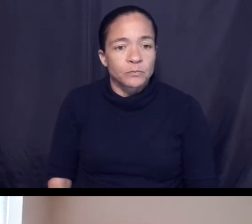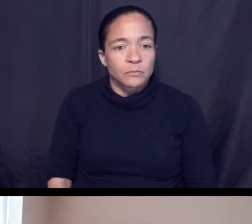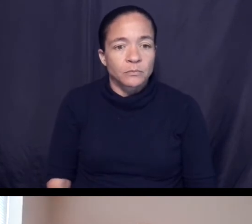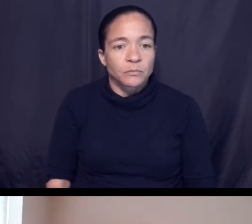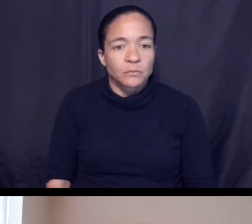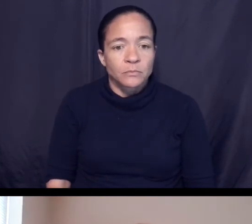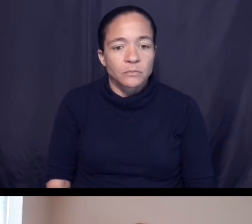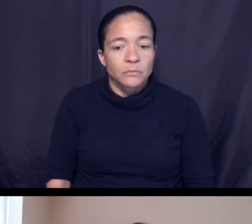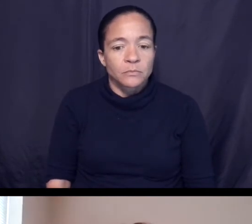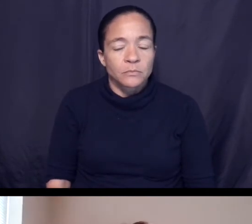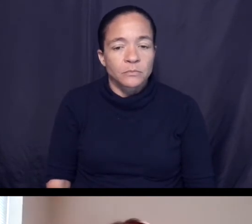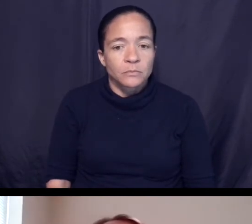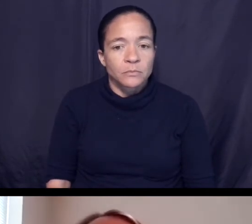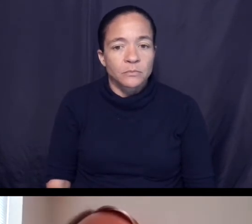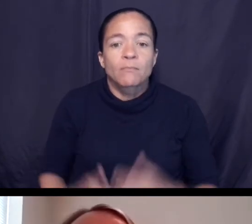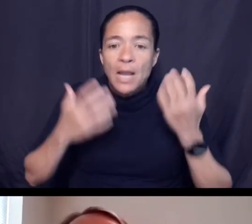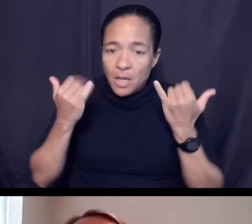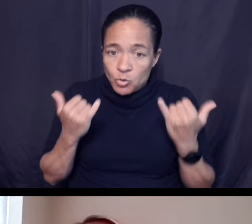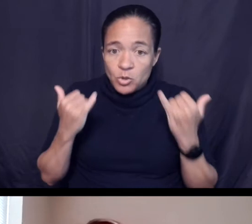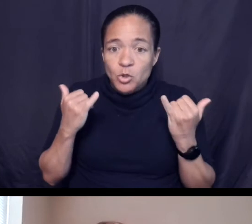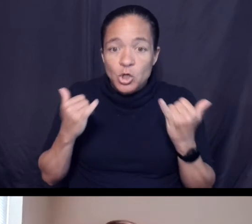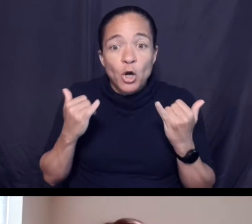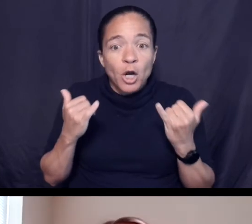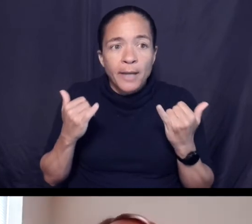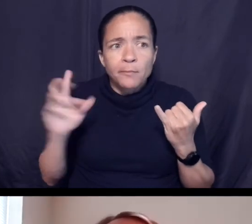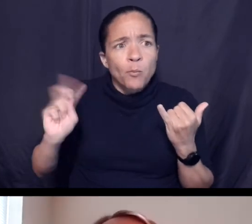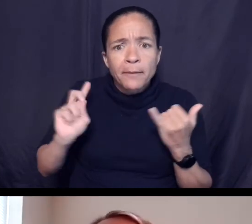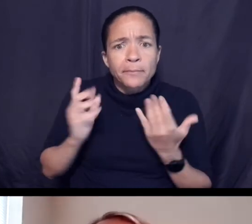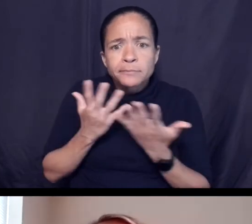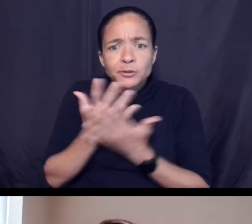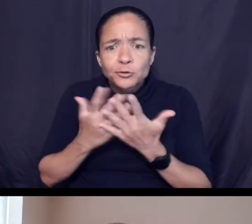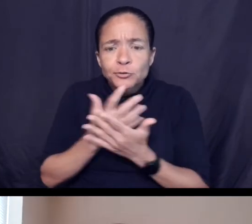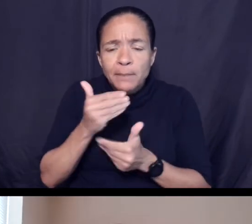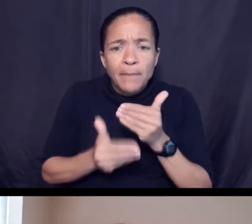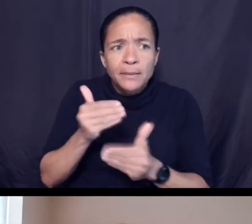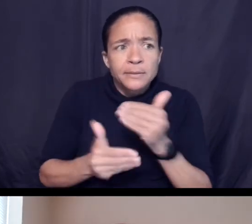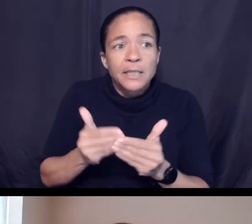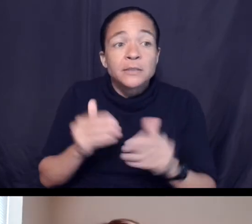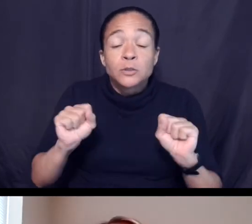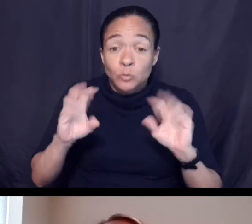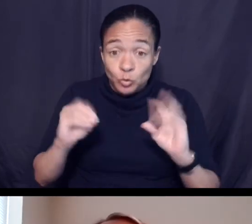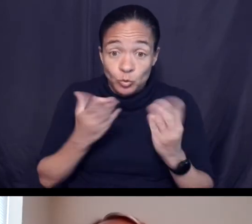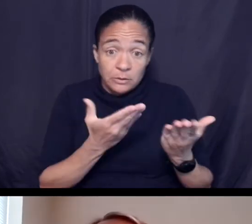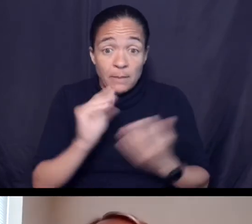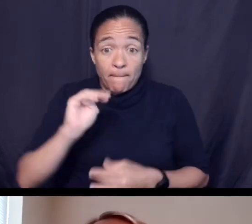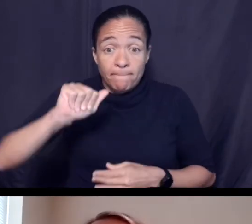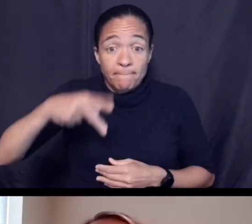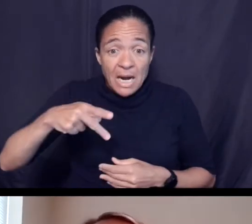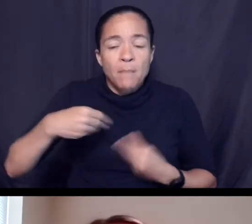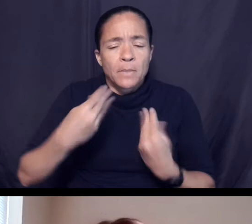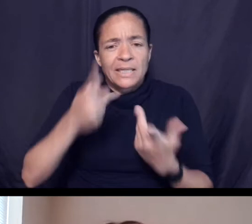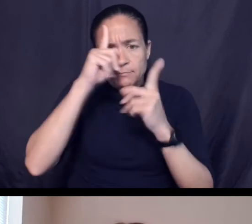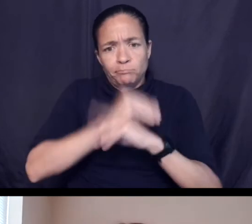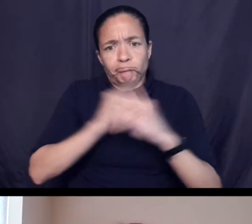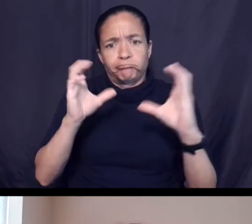So what is the current status of screening for congenital CMV? So this map just kind of gives